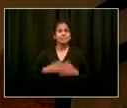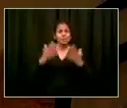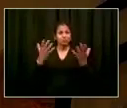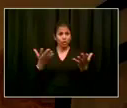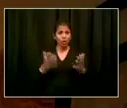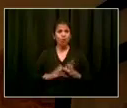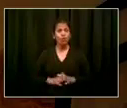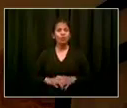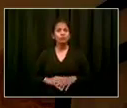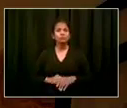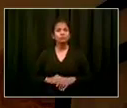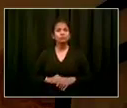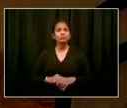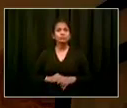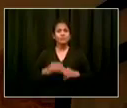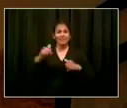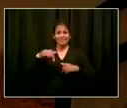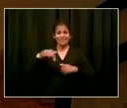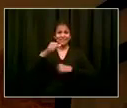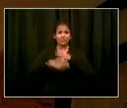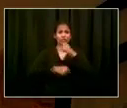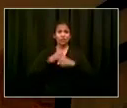conduct in-person outreach as a result of